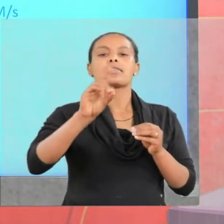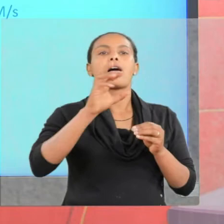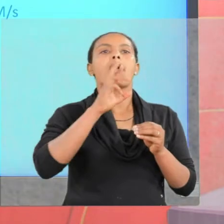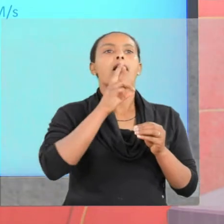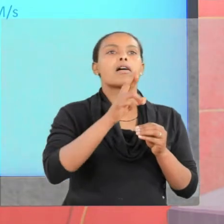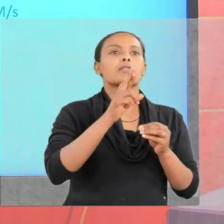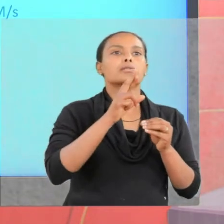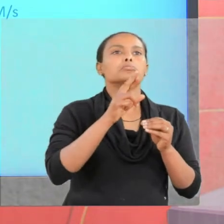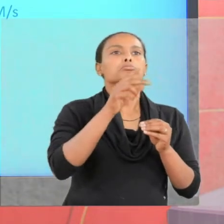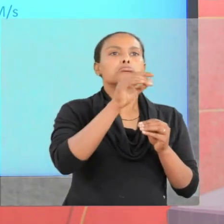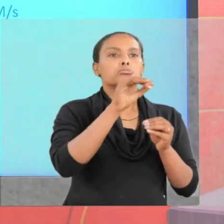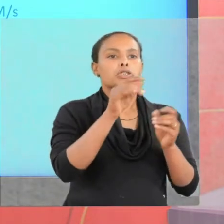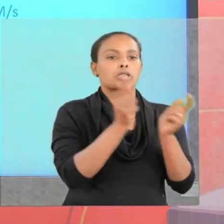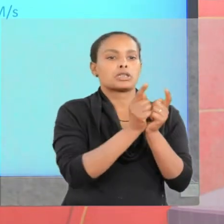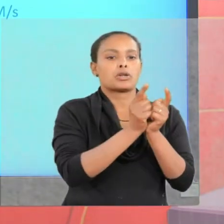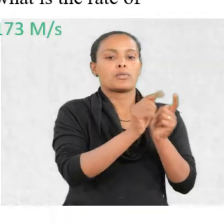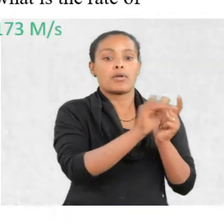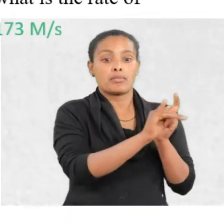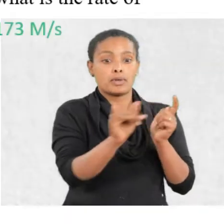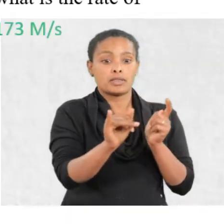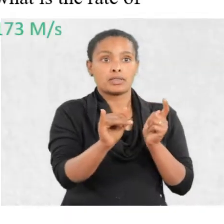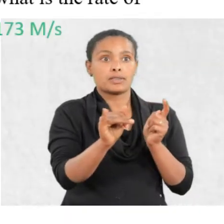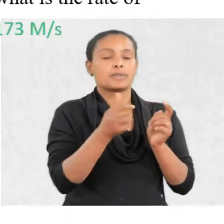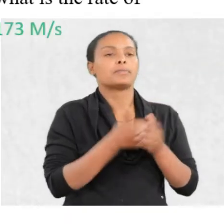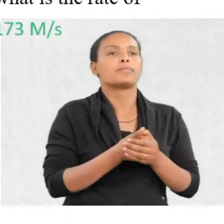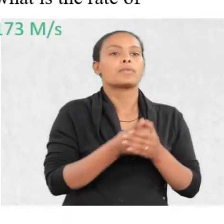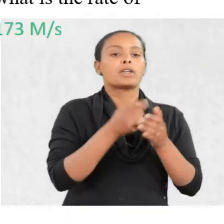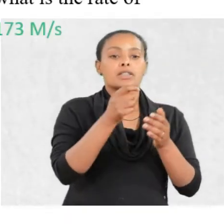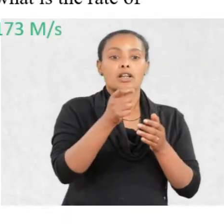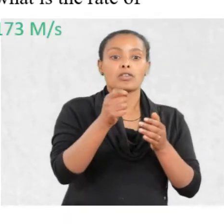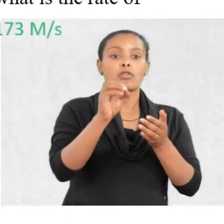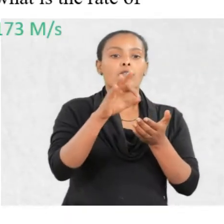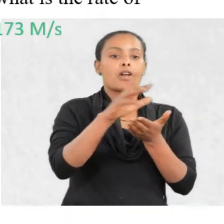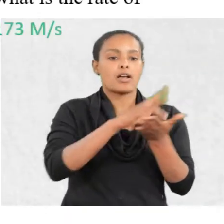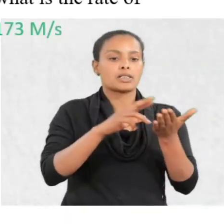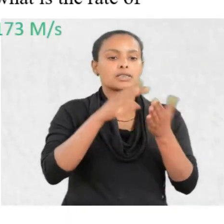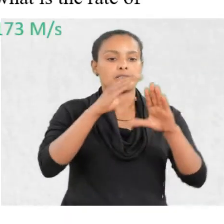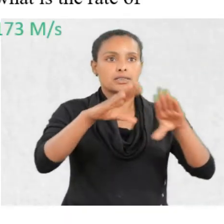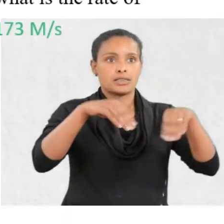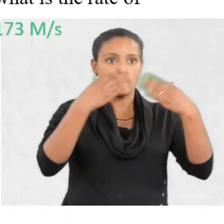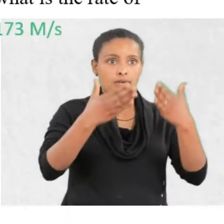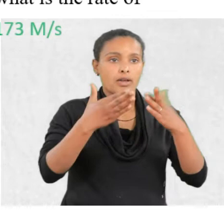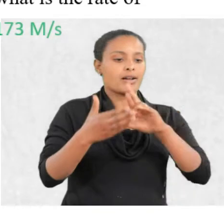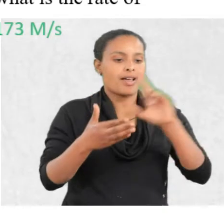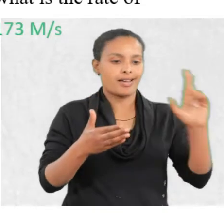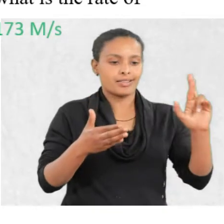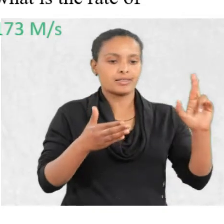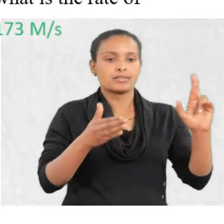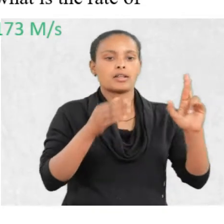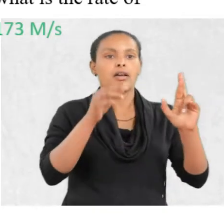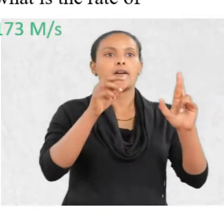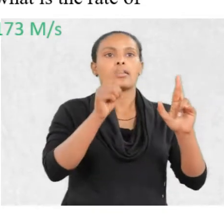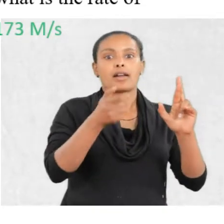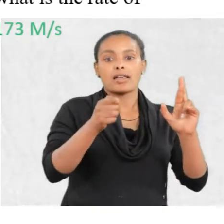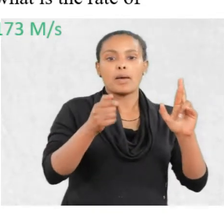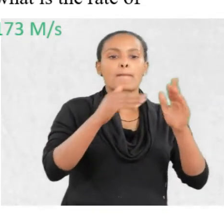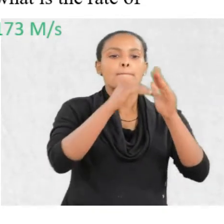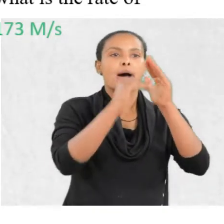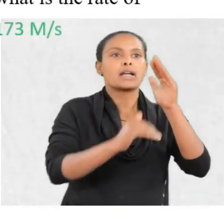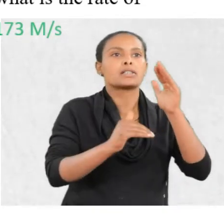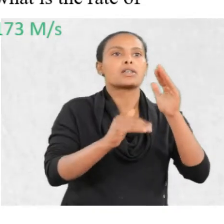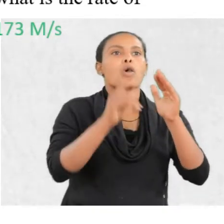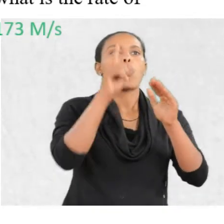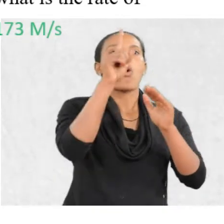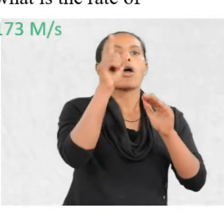are stoichiometric coefficients, the rate of the reaction is given by, in terms of reactant, rates equal minus